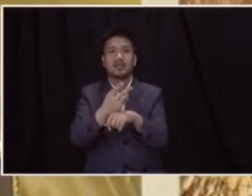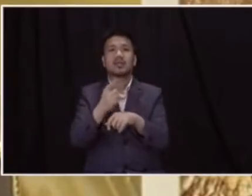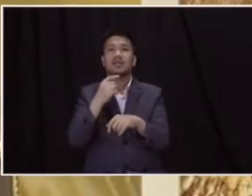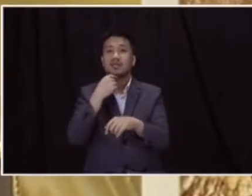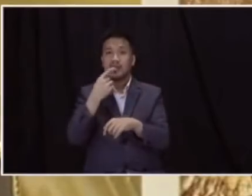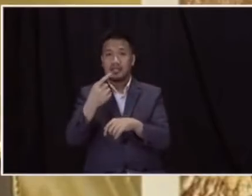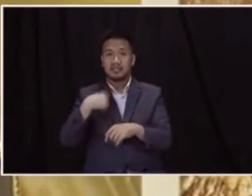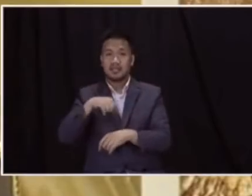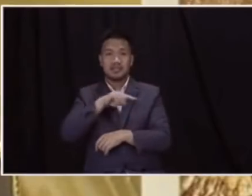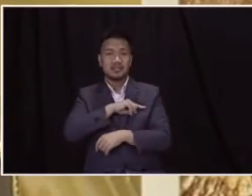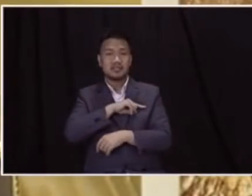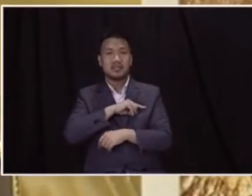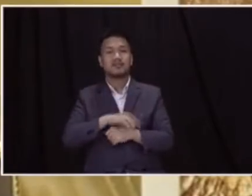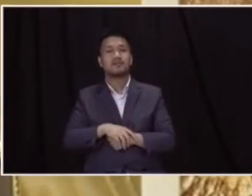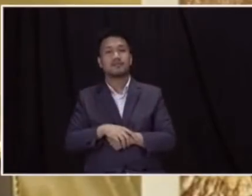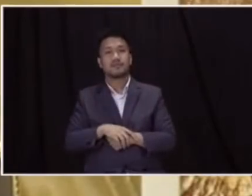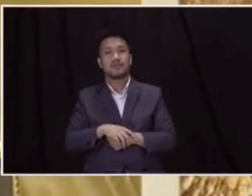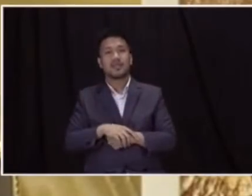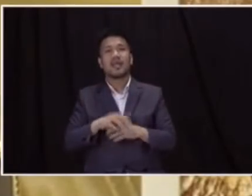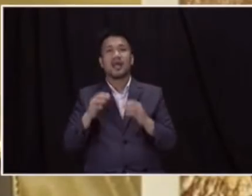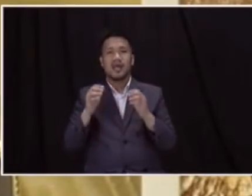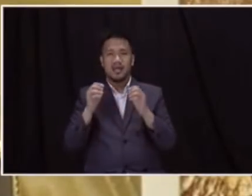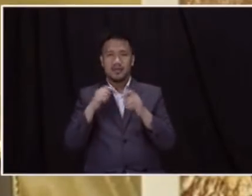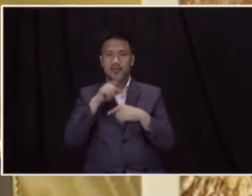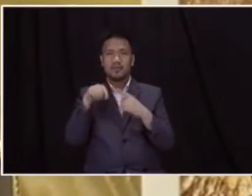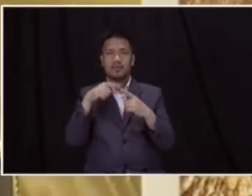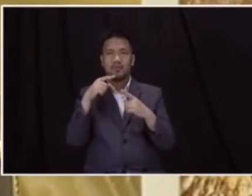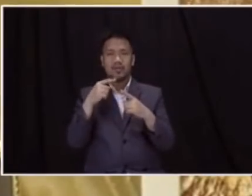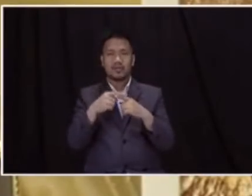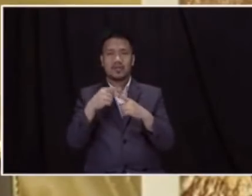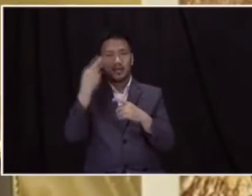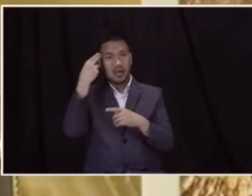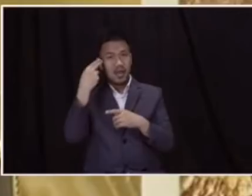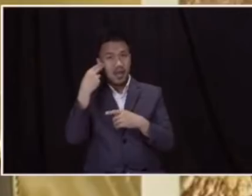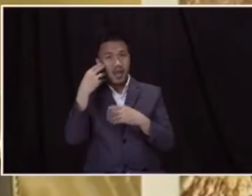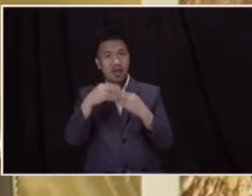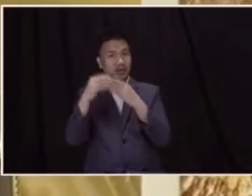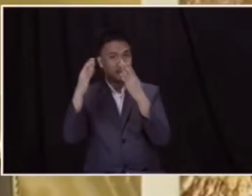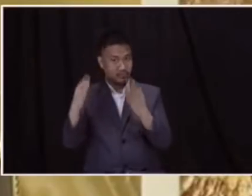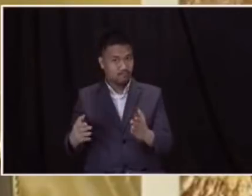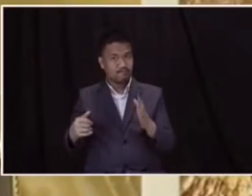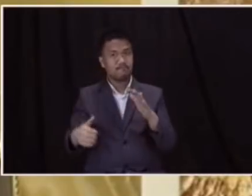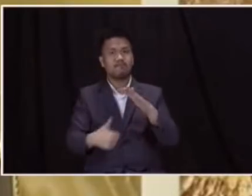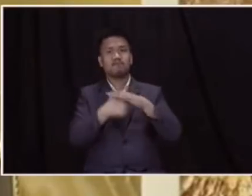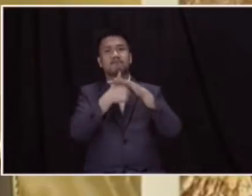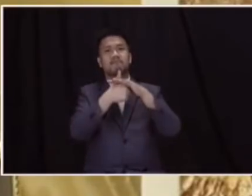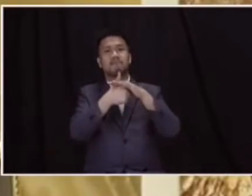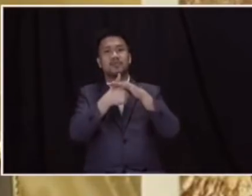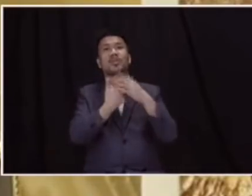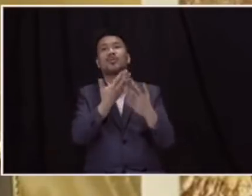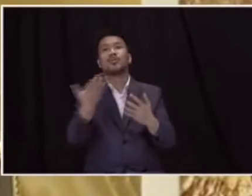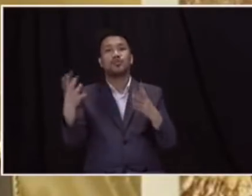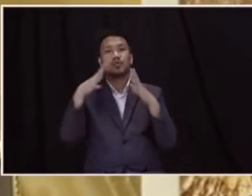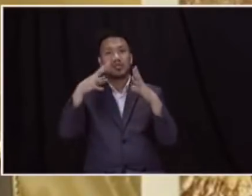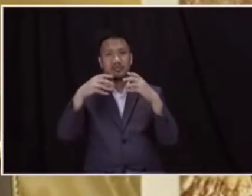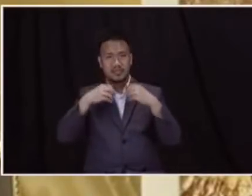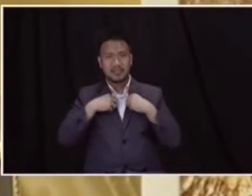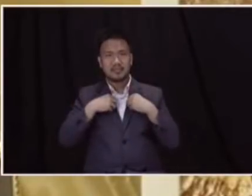us, and when the chief shepherd appears, you will